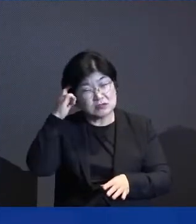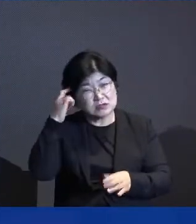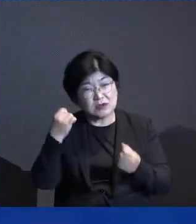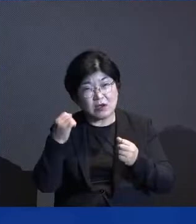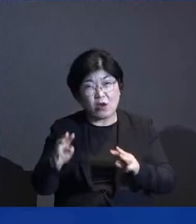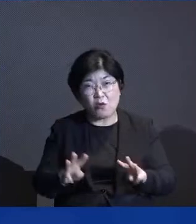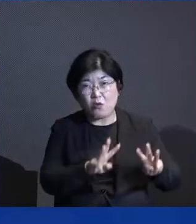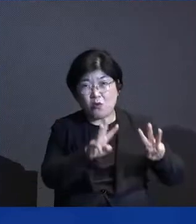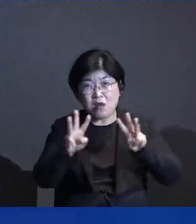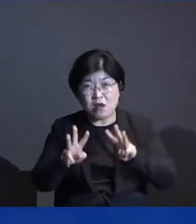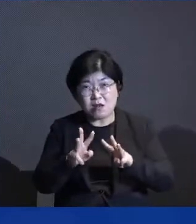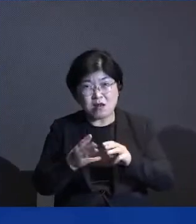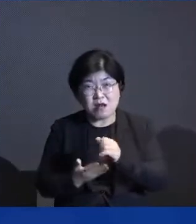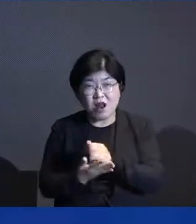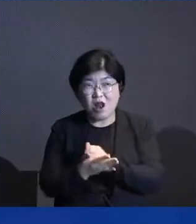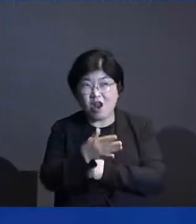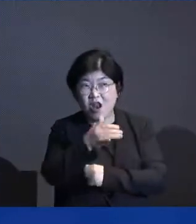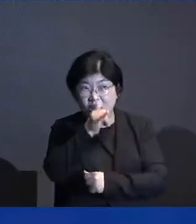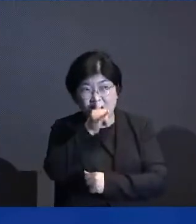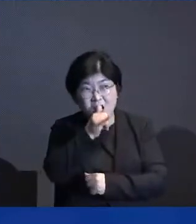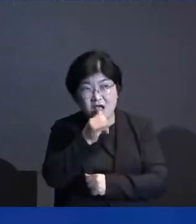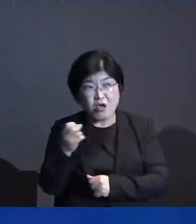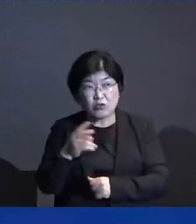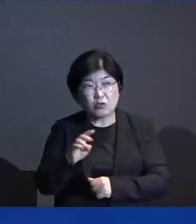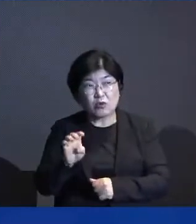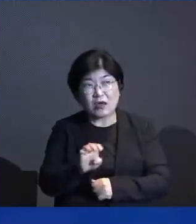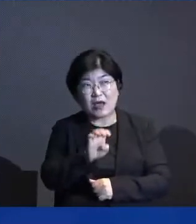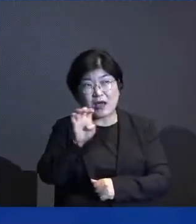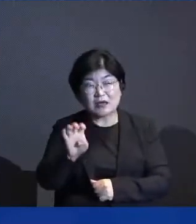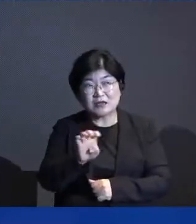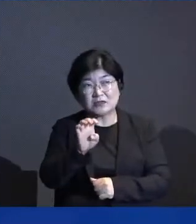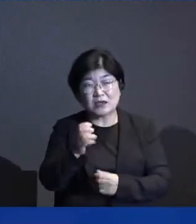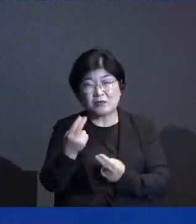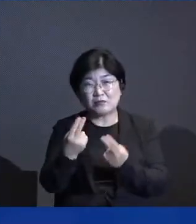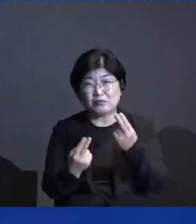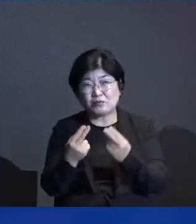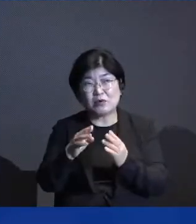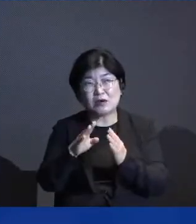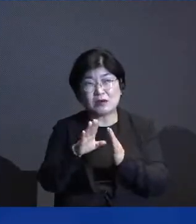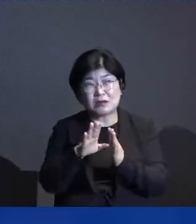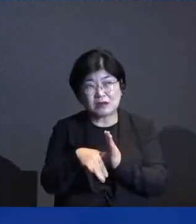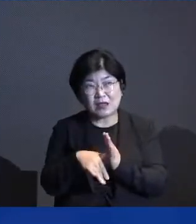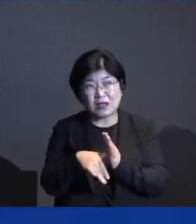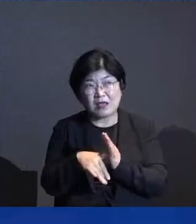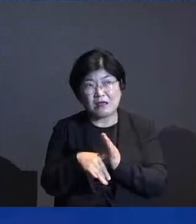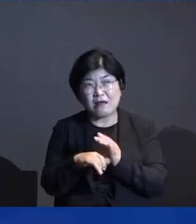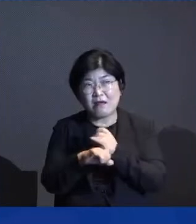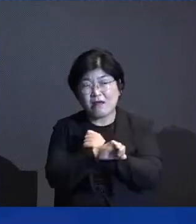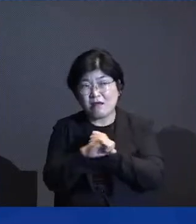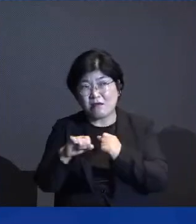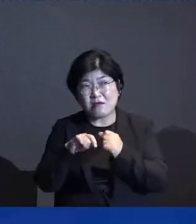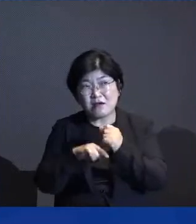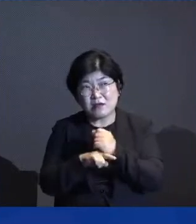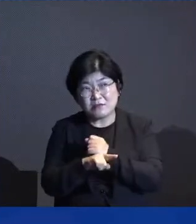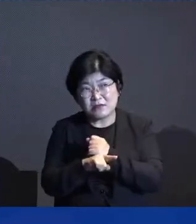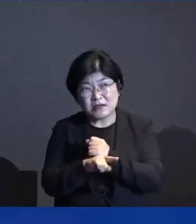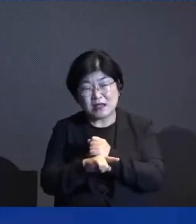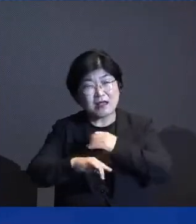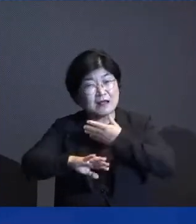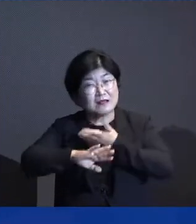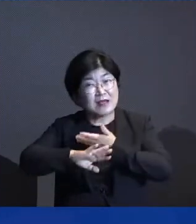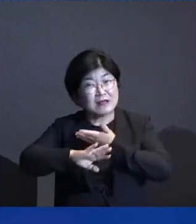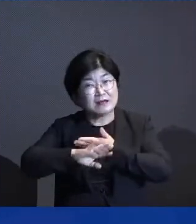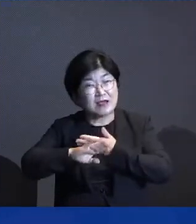well-being? Also, when compared to Asian countries, how do these macro level